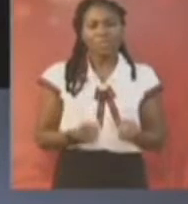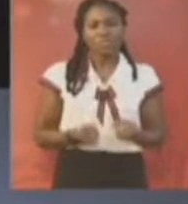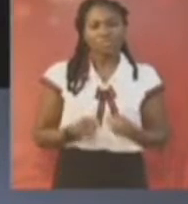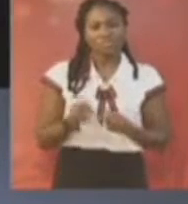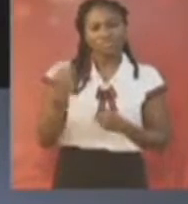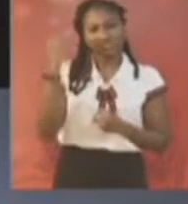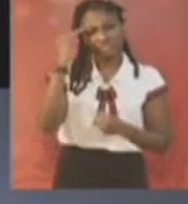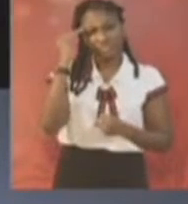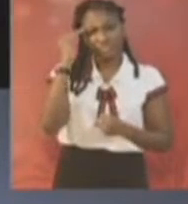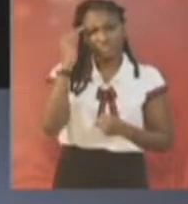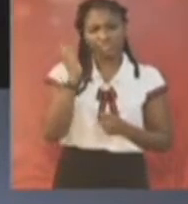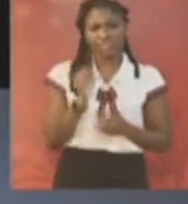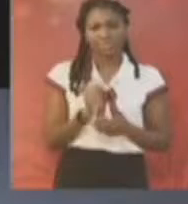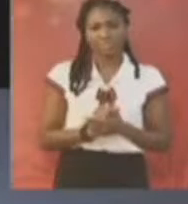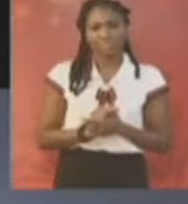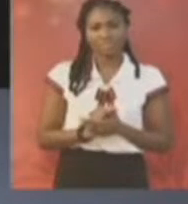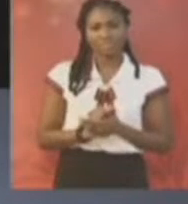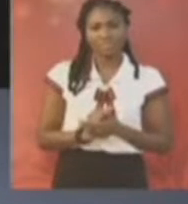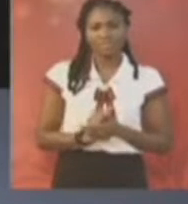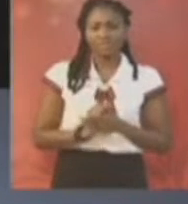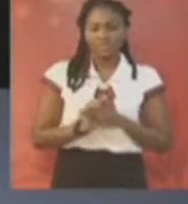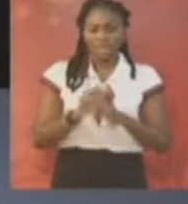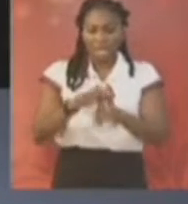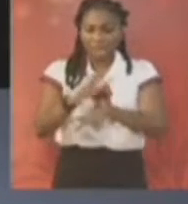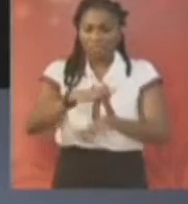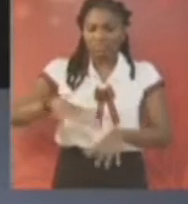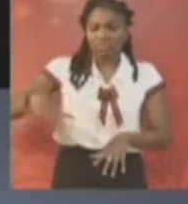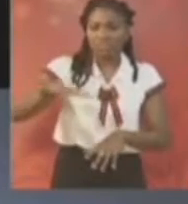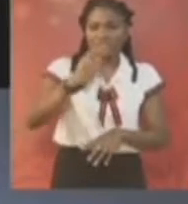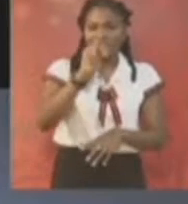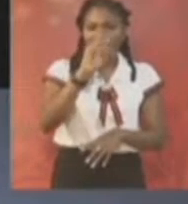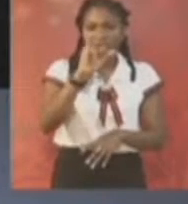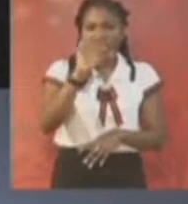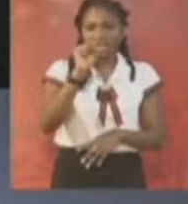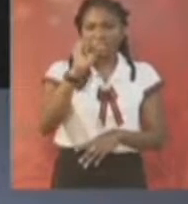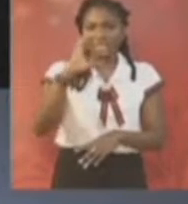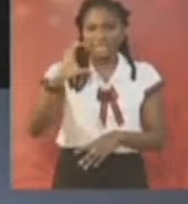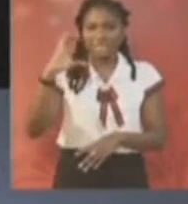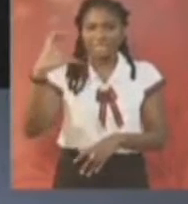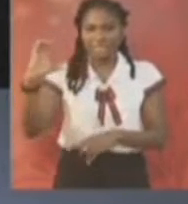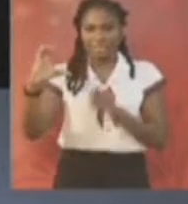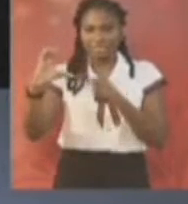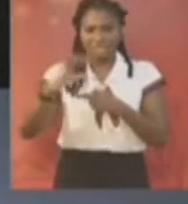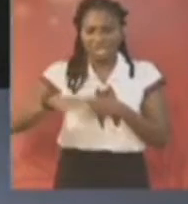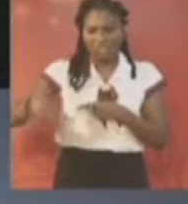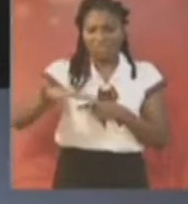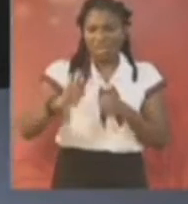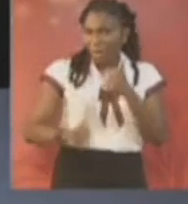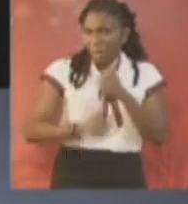inflammatory syndrome in children, the MISC. Has there been any increase within the past week or so?